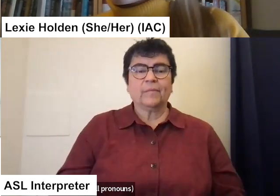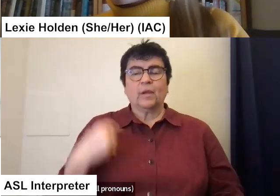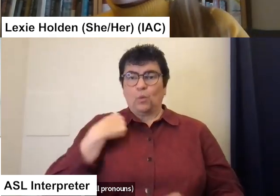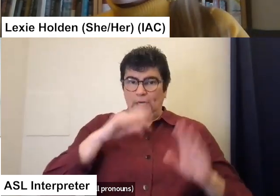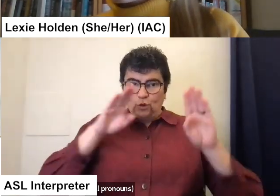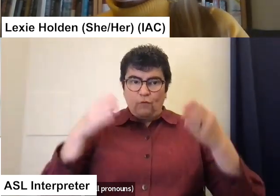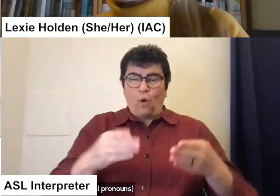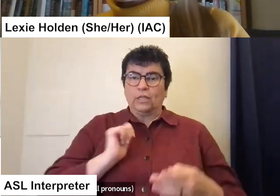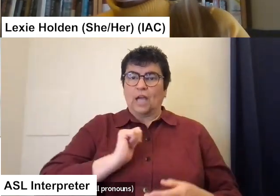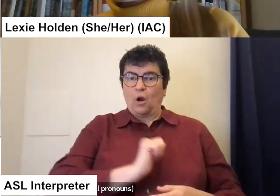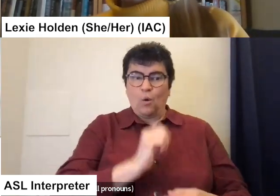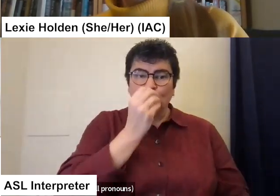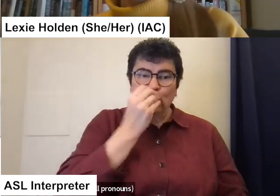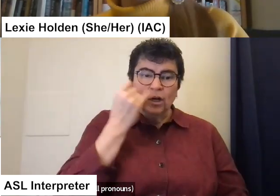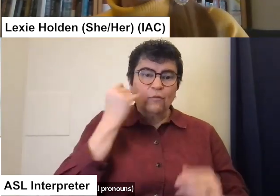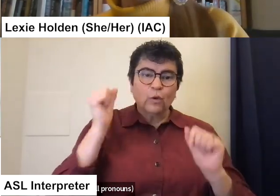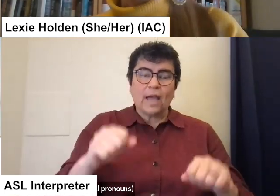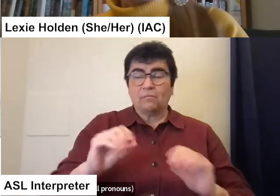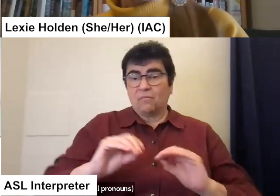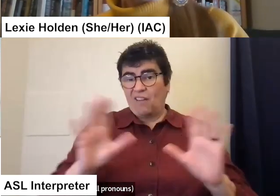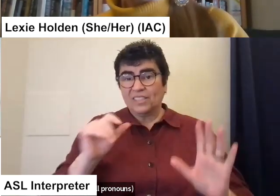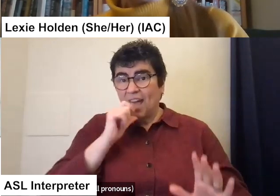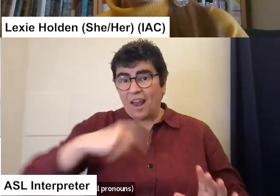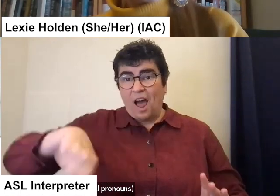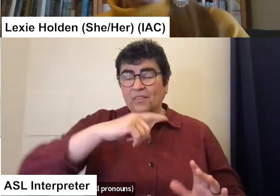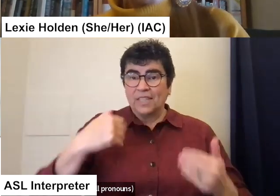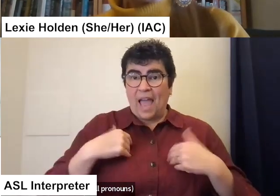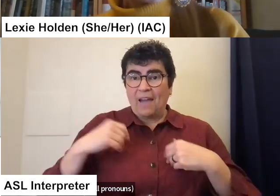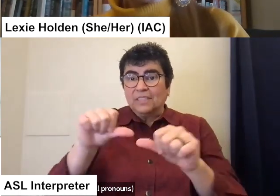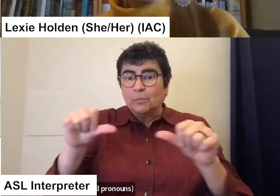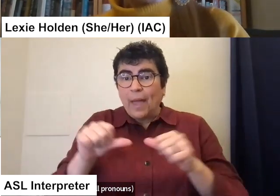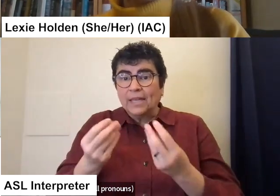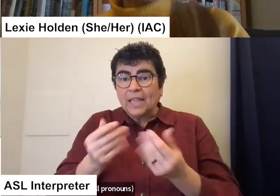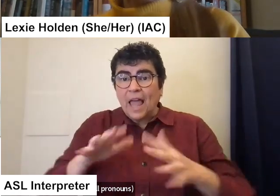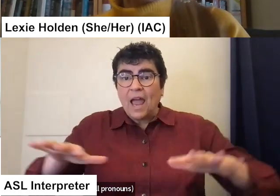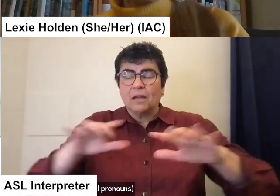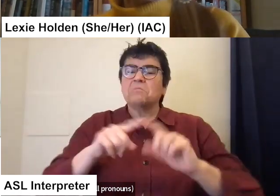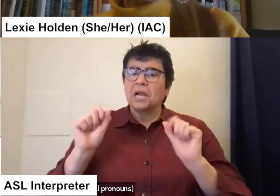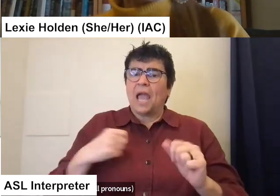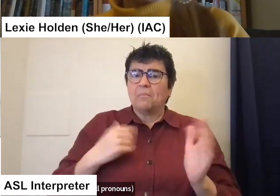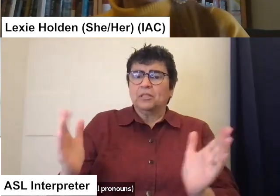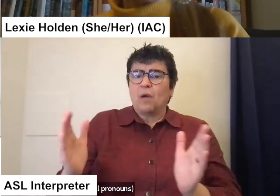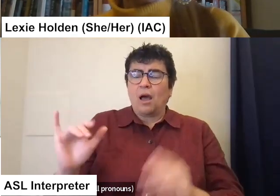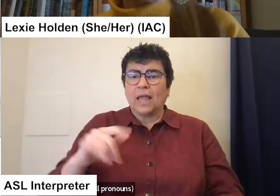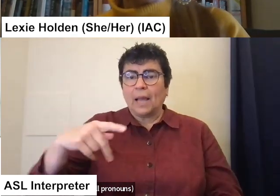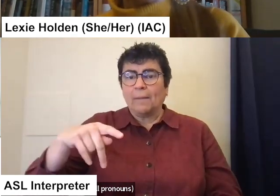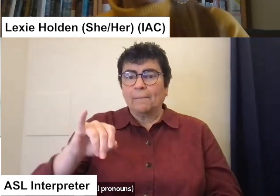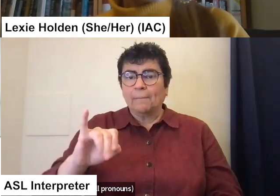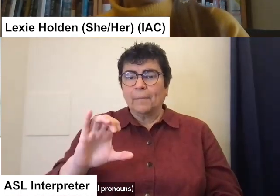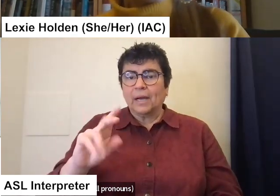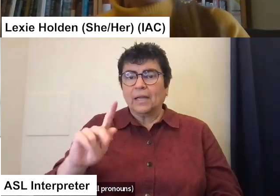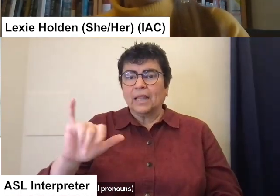own food if we can. Obviously, not all of us have the space to do so, but it could be as small as like pickling in your